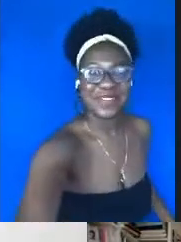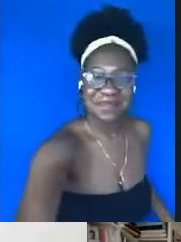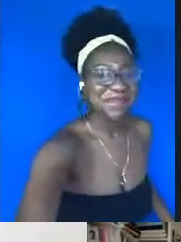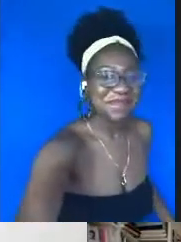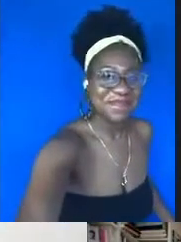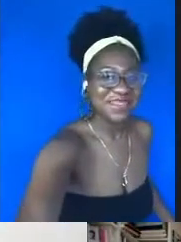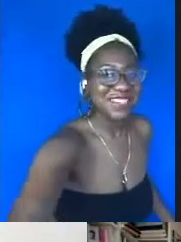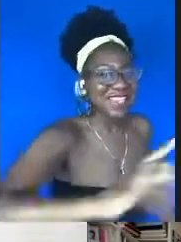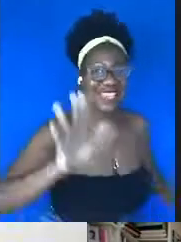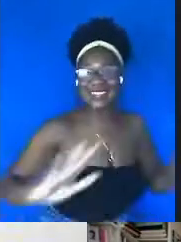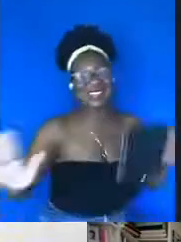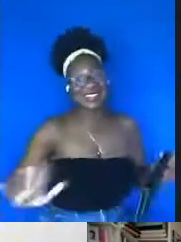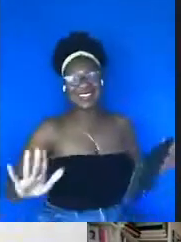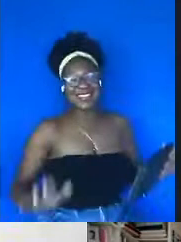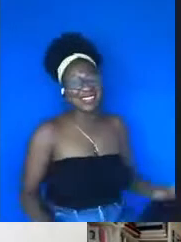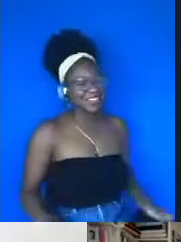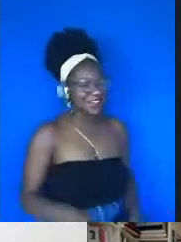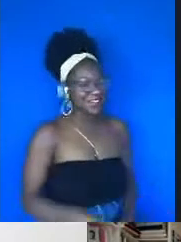people.